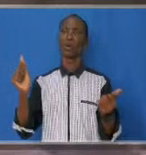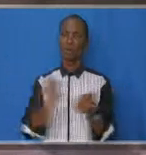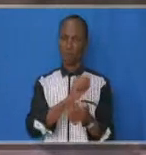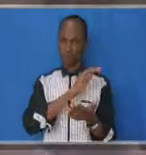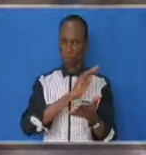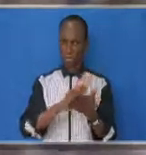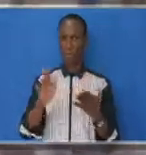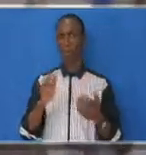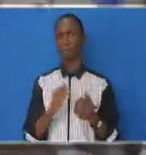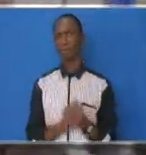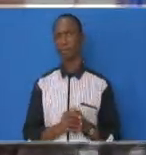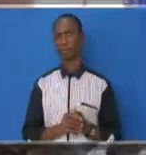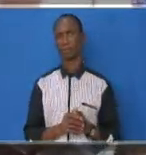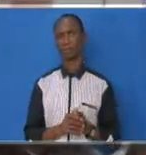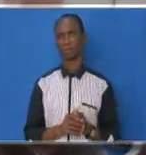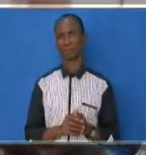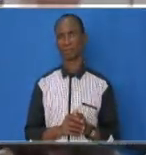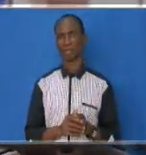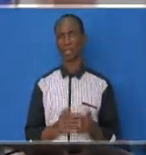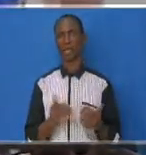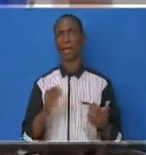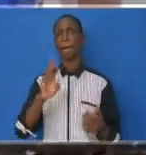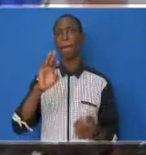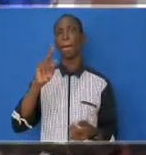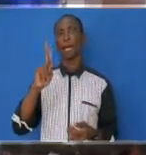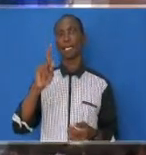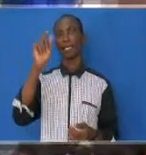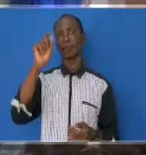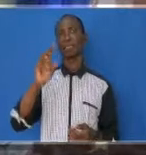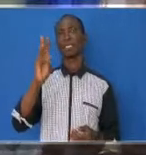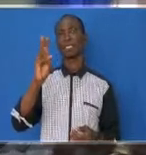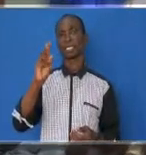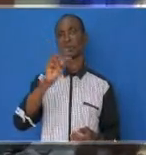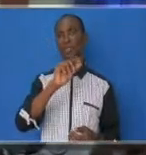mo so eno sa nyema ne Nyankopɔn ni mo no enye hwe